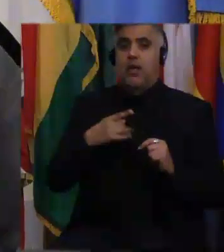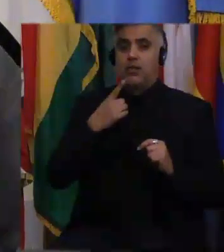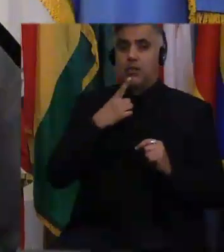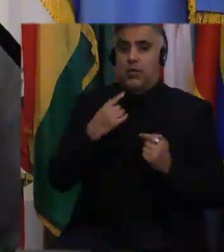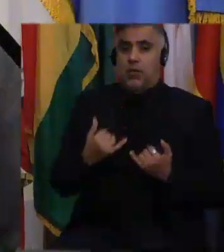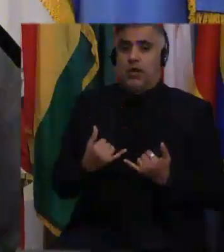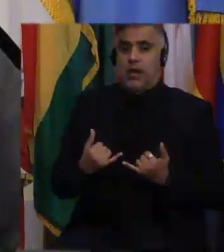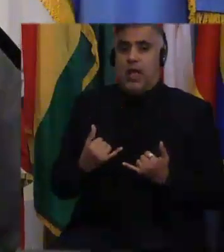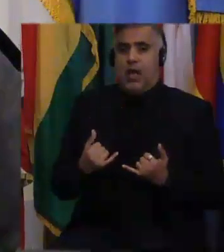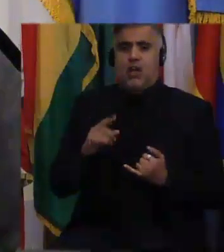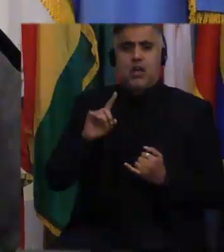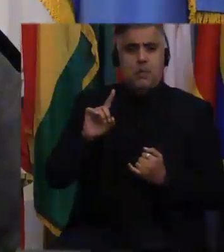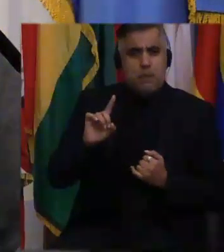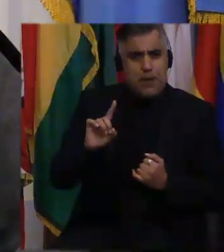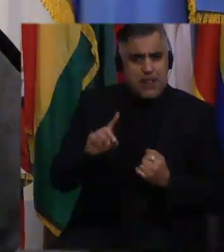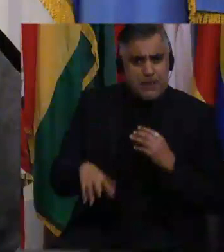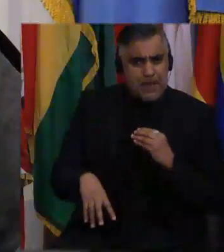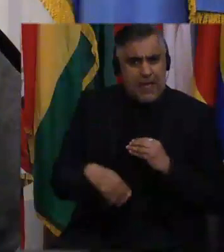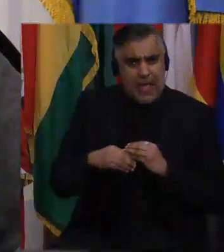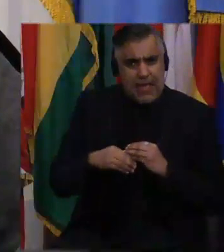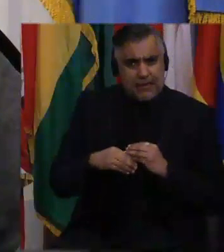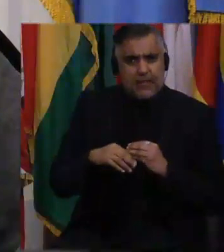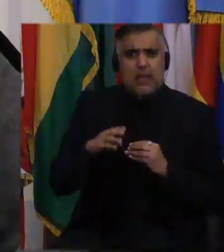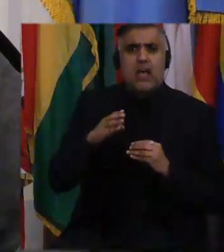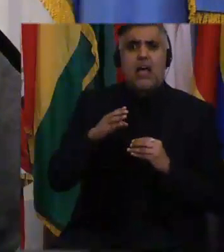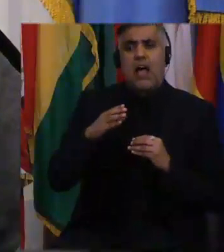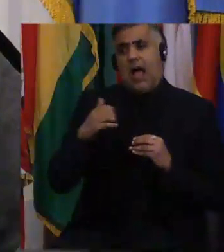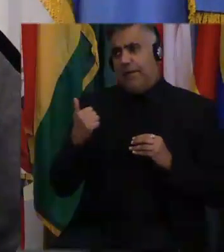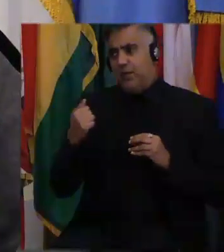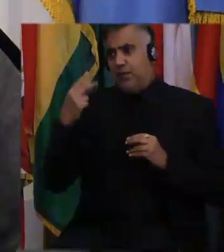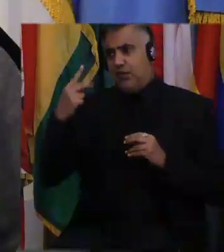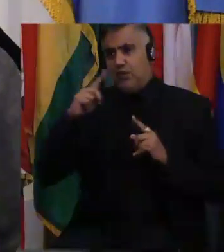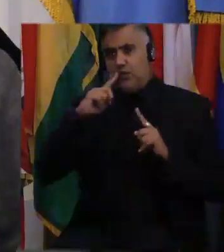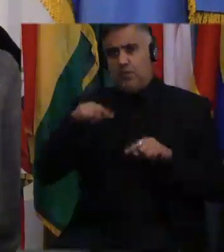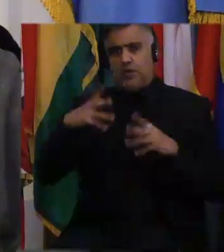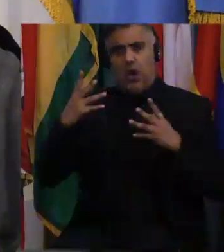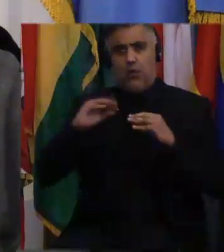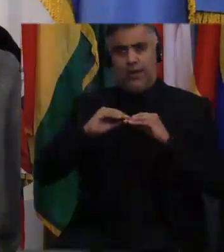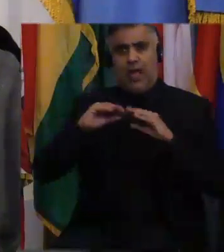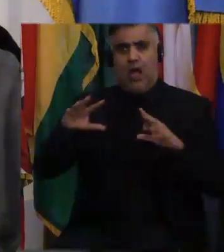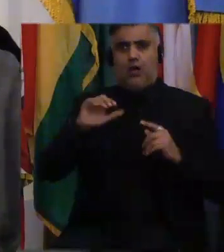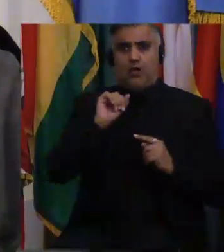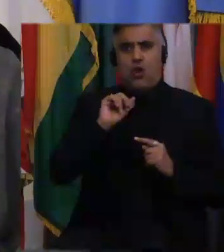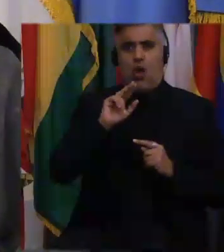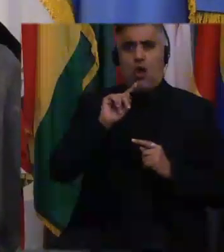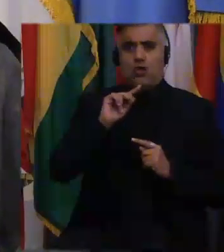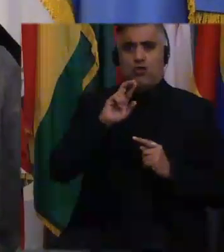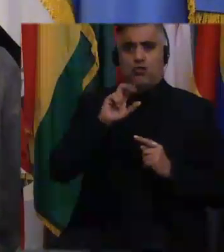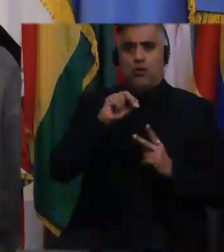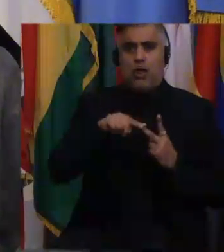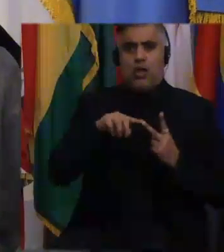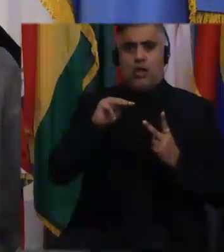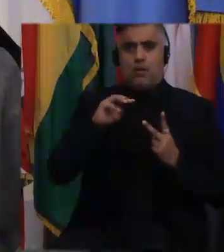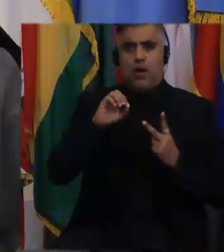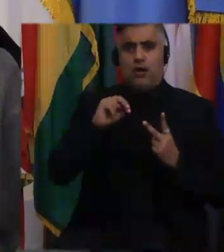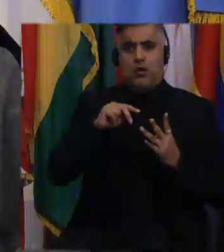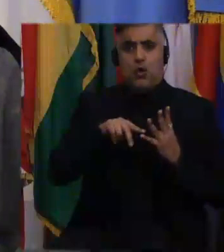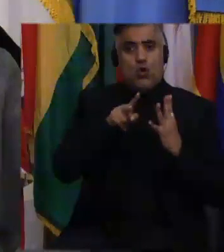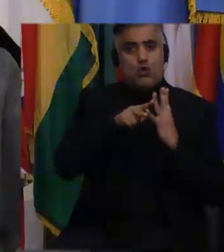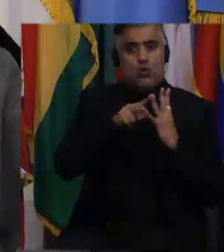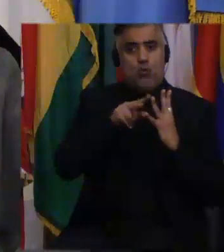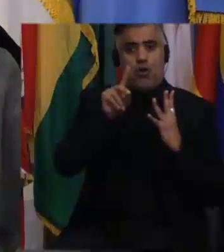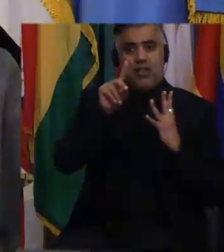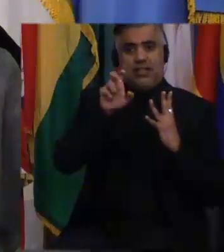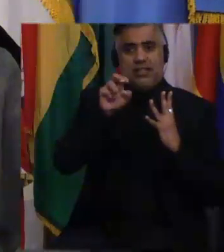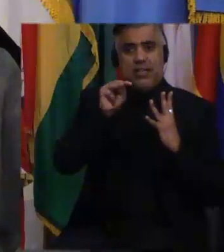at this point, but let me just add that after the two reports that are already out on Austria and Monaco, two others on